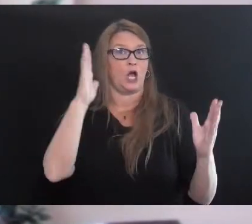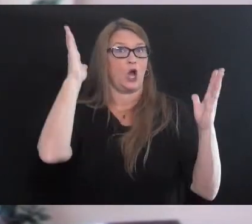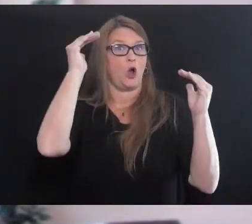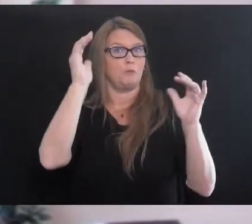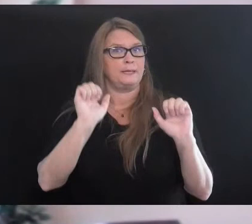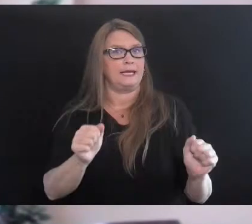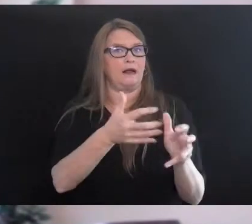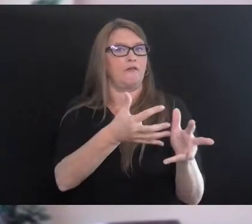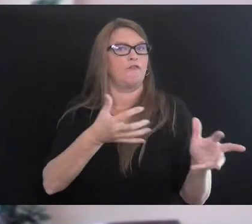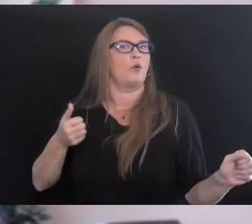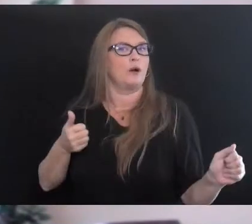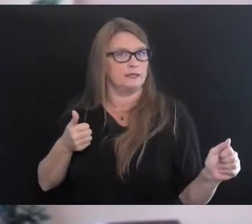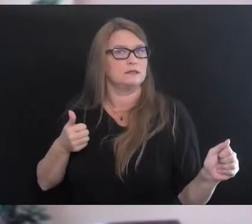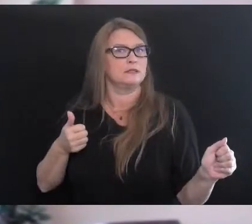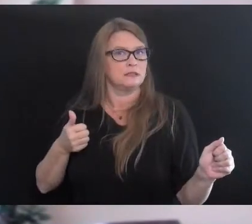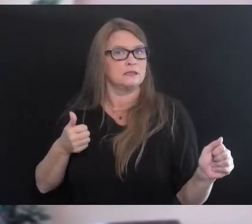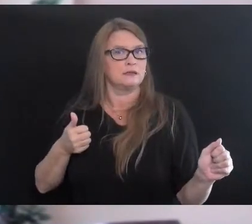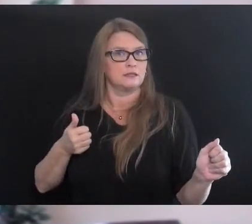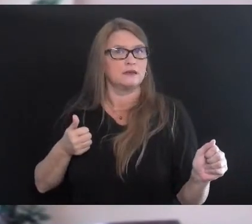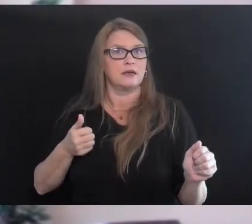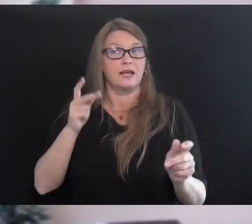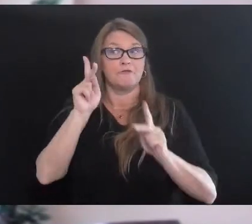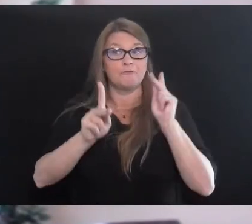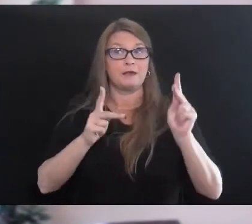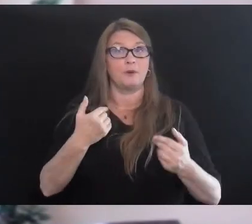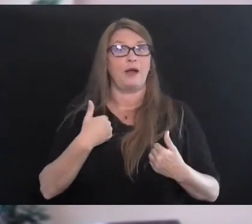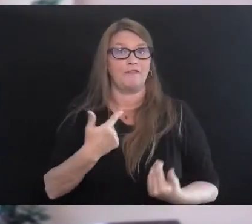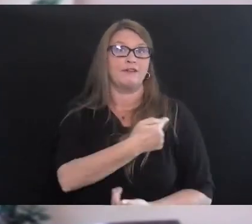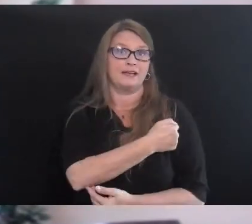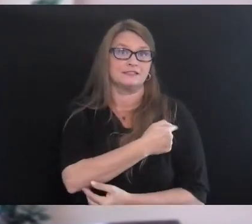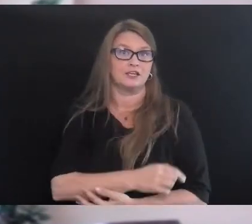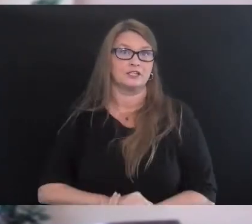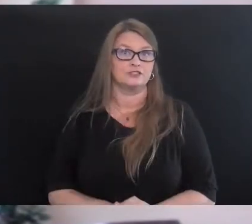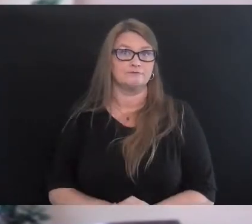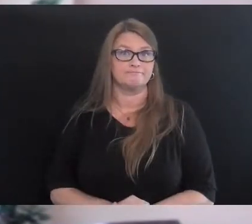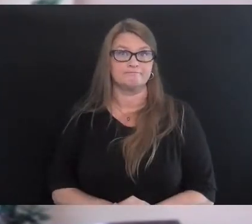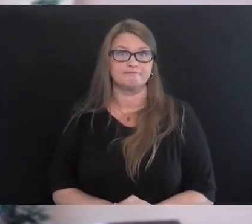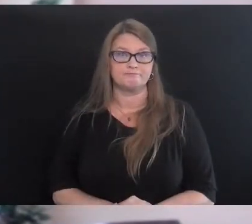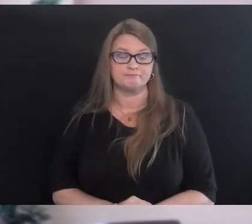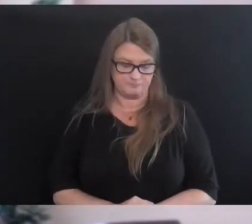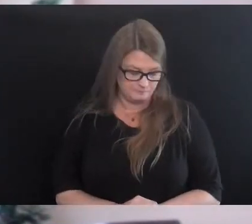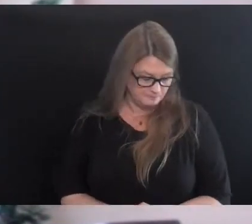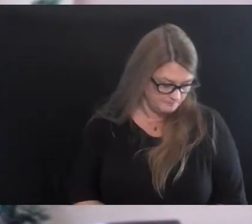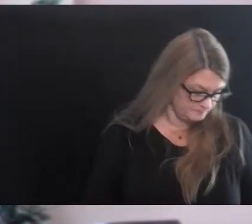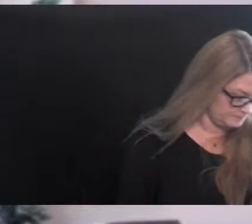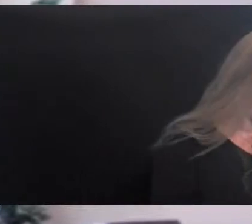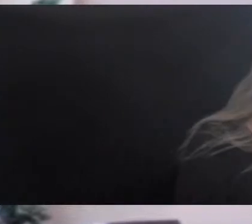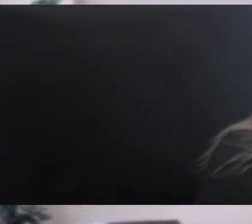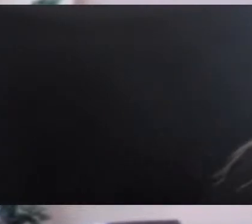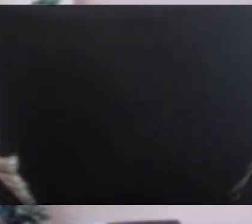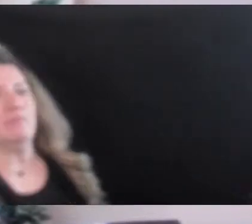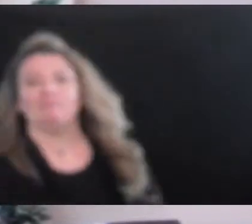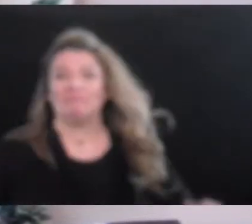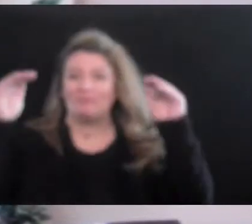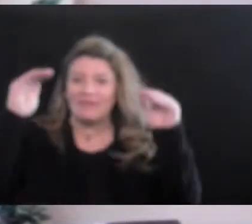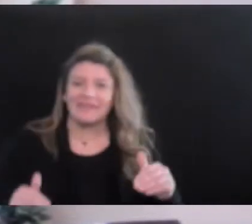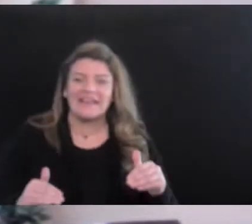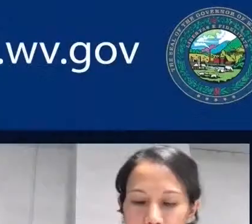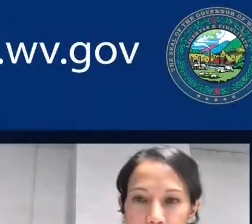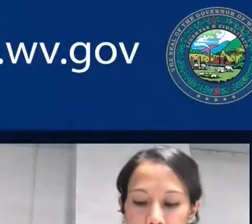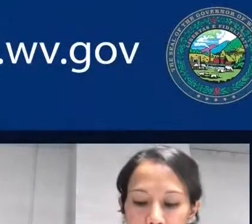by really seeing high levels of vaccination and boosting. All right, thank you, Kenny. Next, we'll go to Paul Mullen with